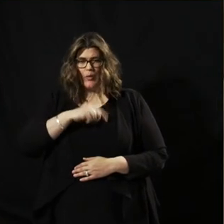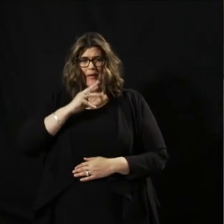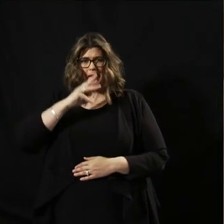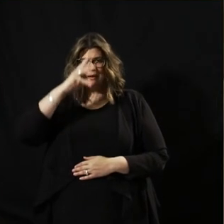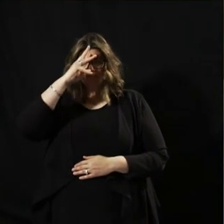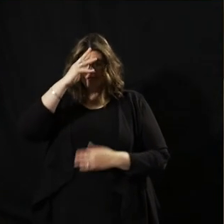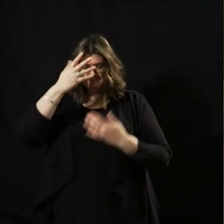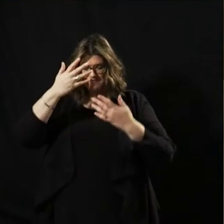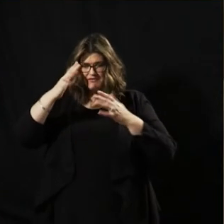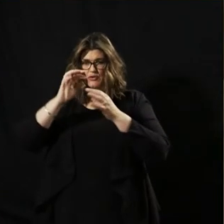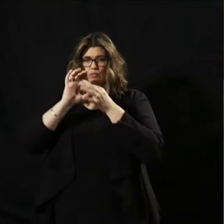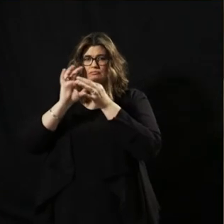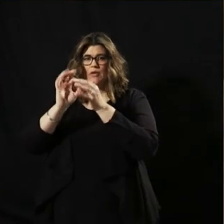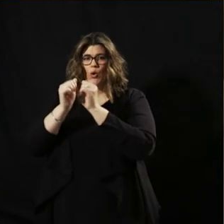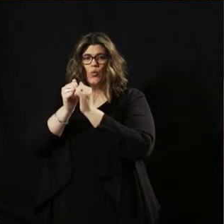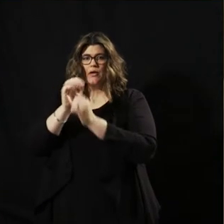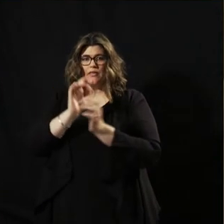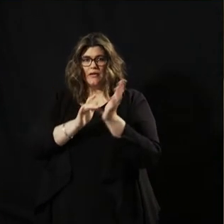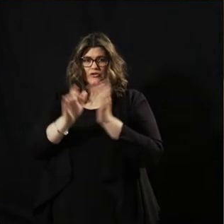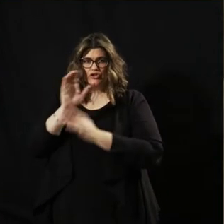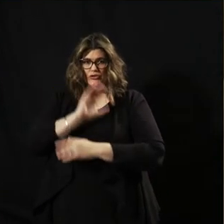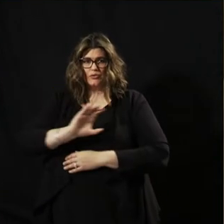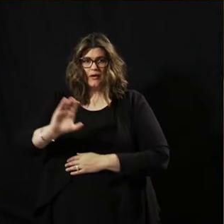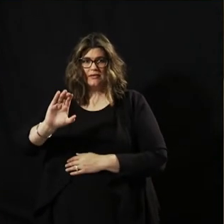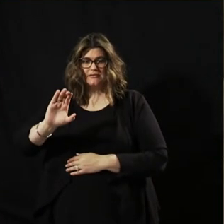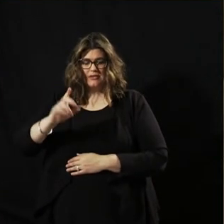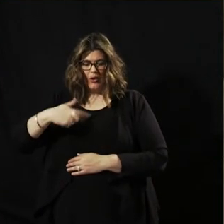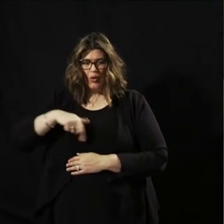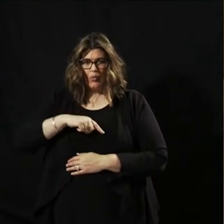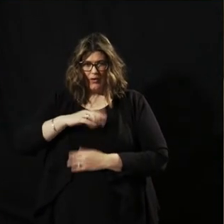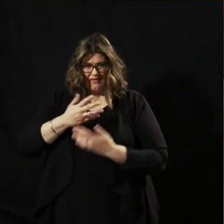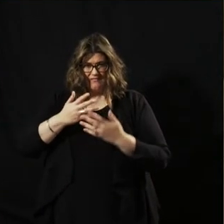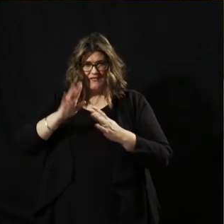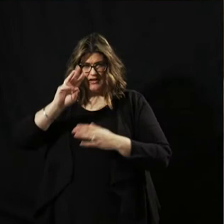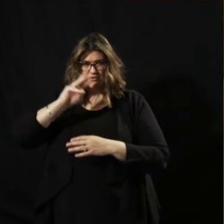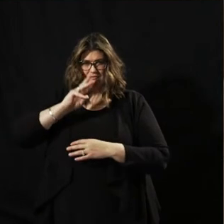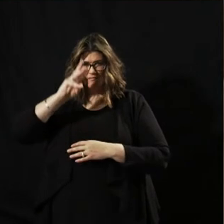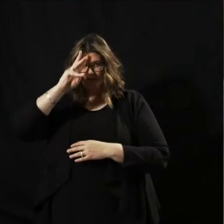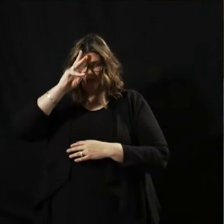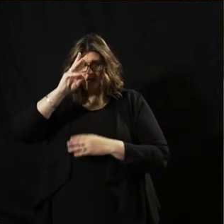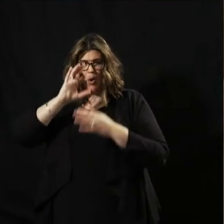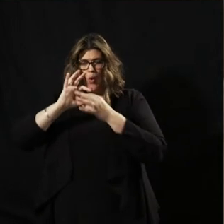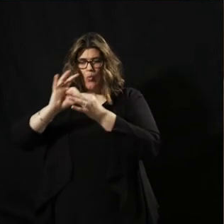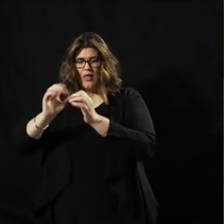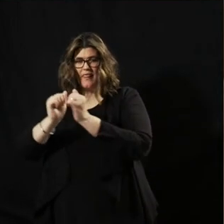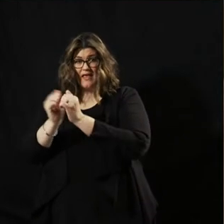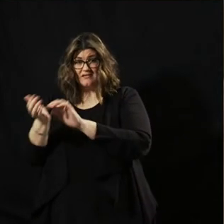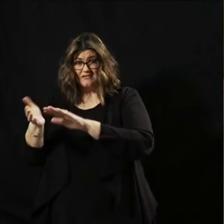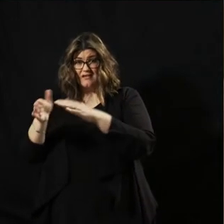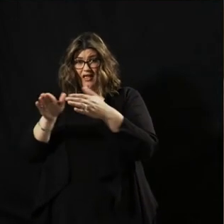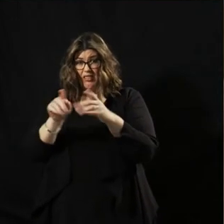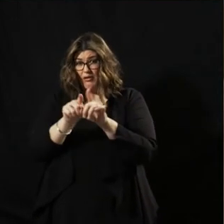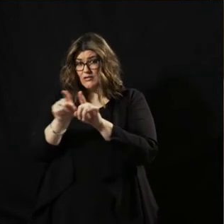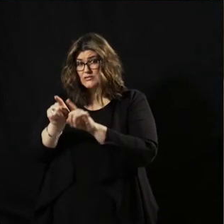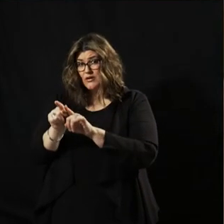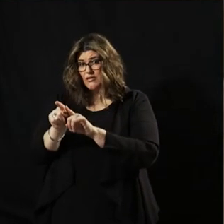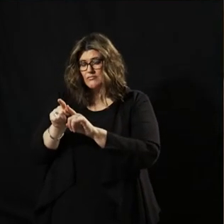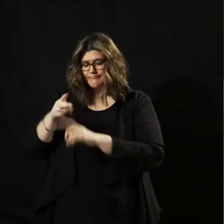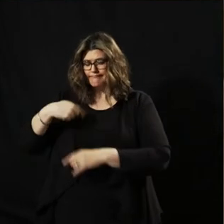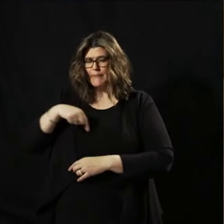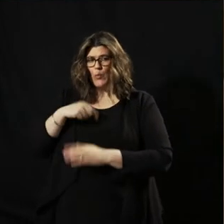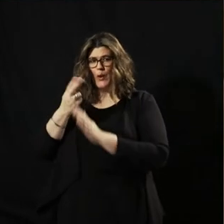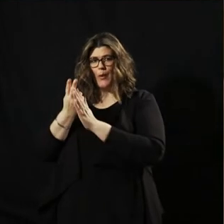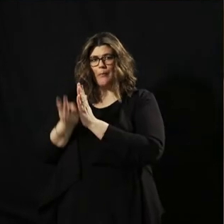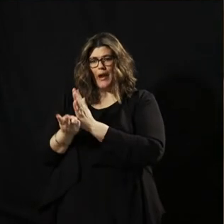into Christ Jesus were baptized into his death? We were indeed buried